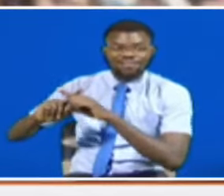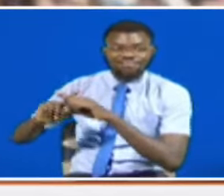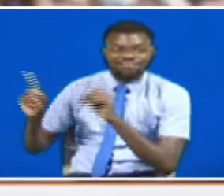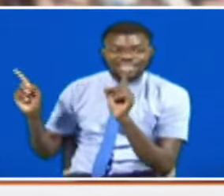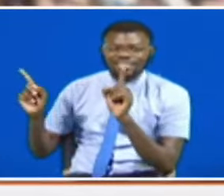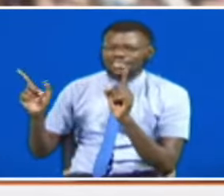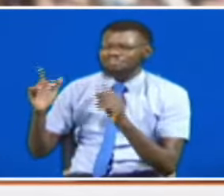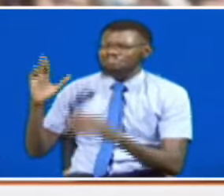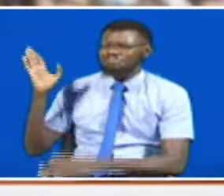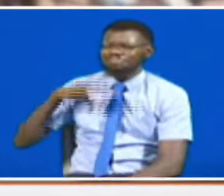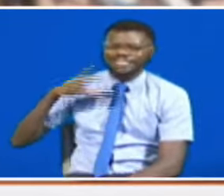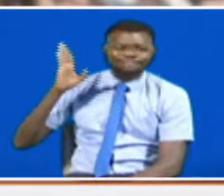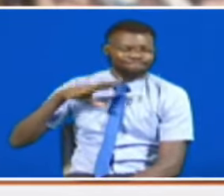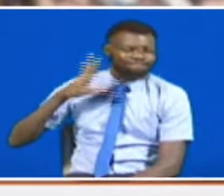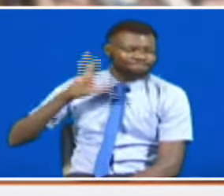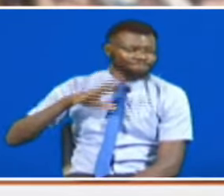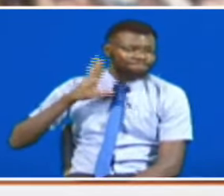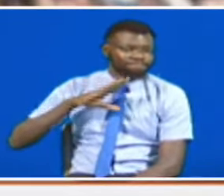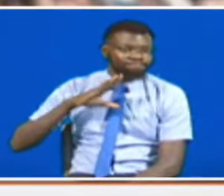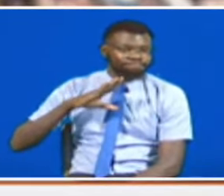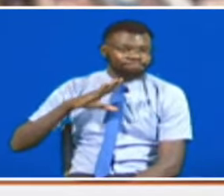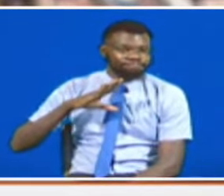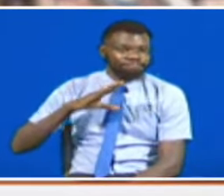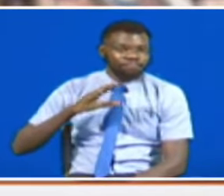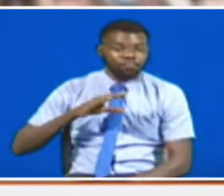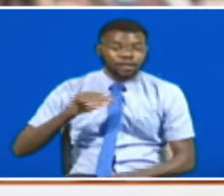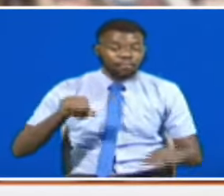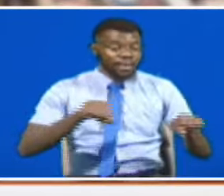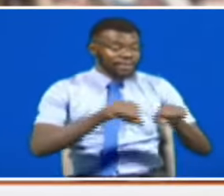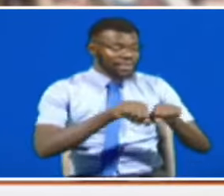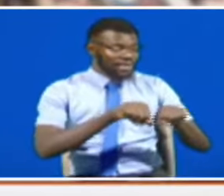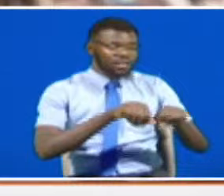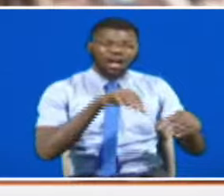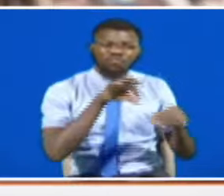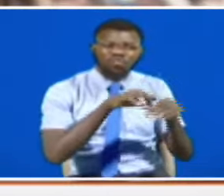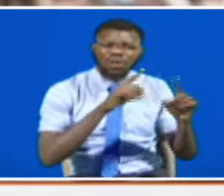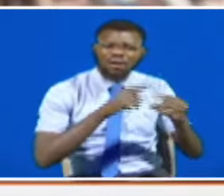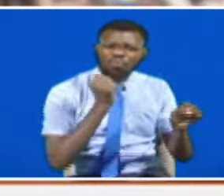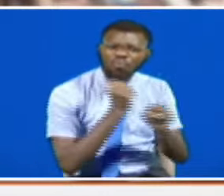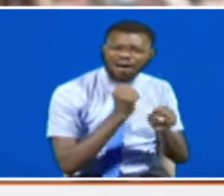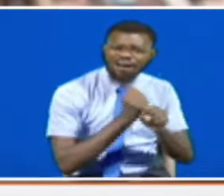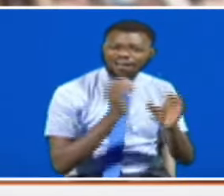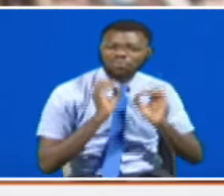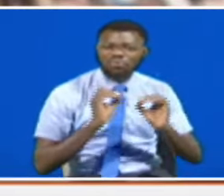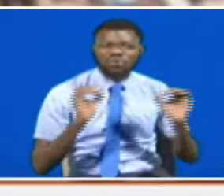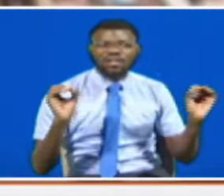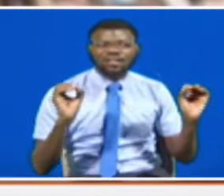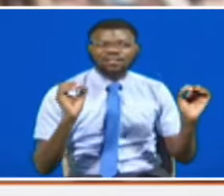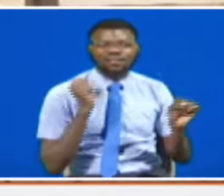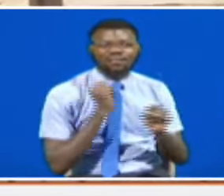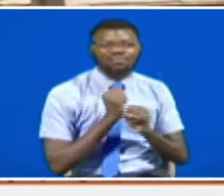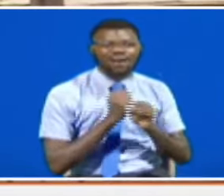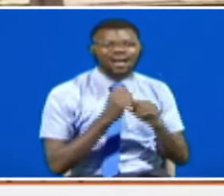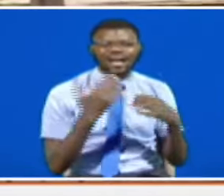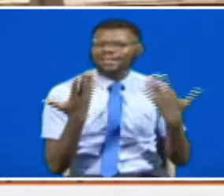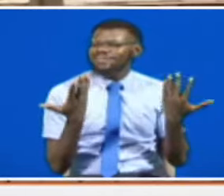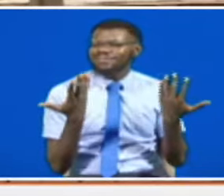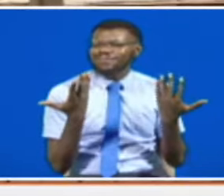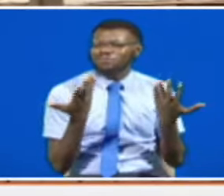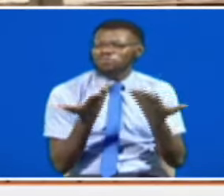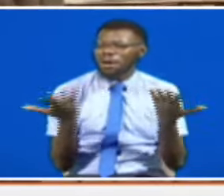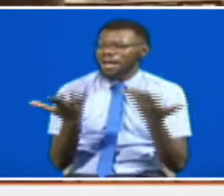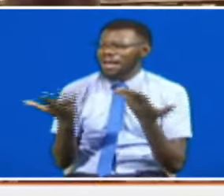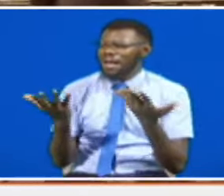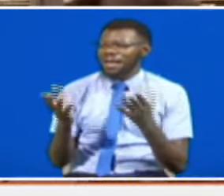Harufu yenyewe, hatuwezi. Sakacha tulikuchagua utufanyie kazi. Lakini kazi yenye unafanya hatuioni. The insufficiency